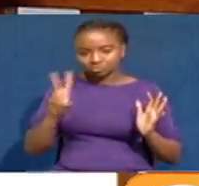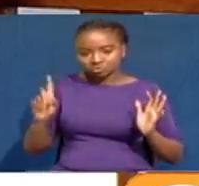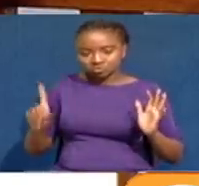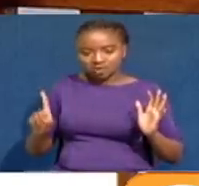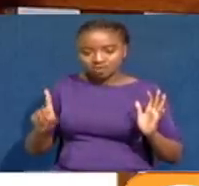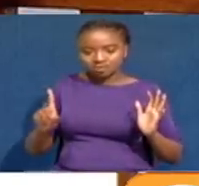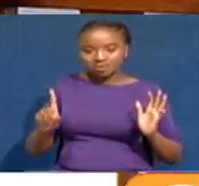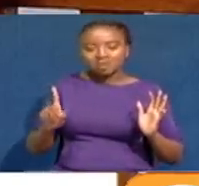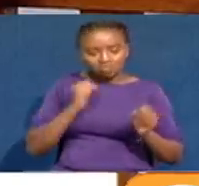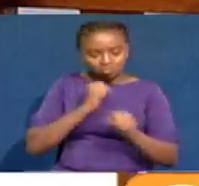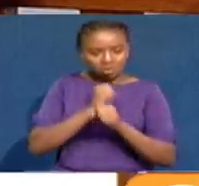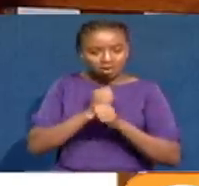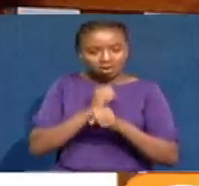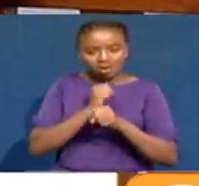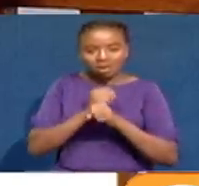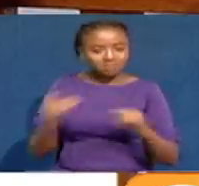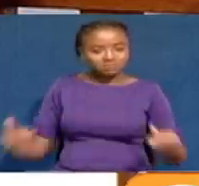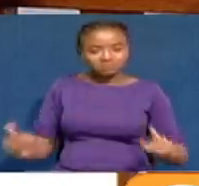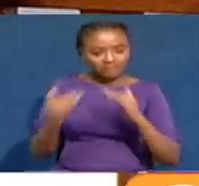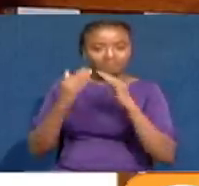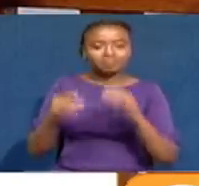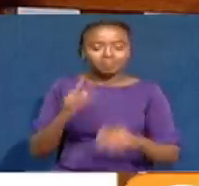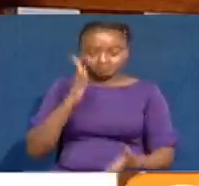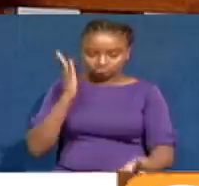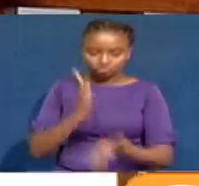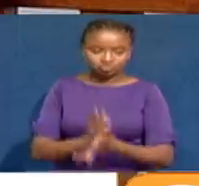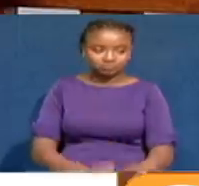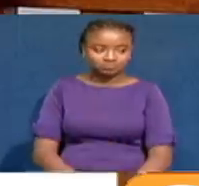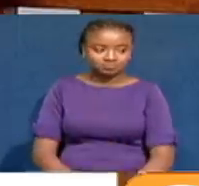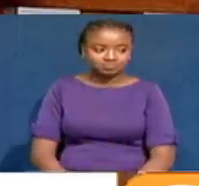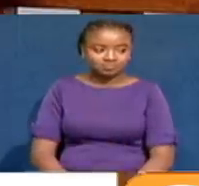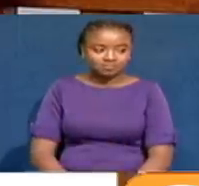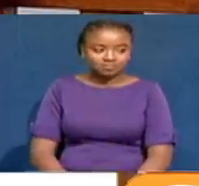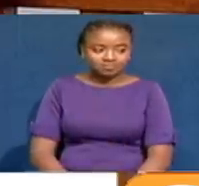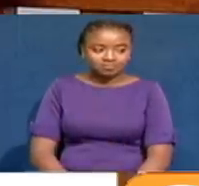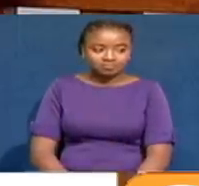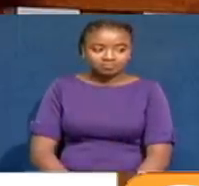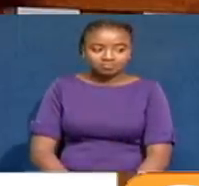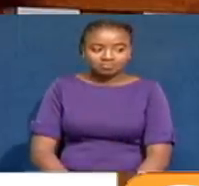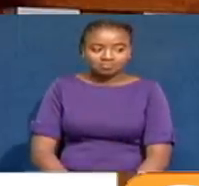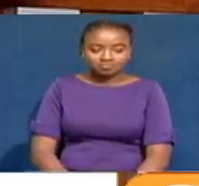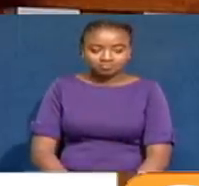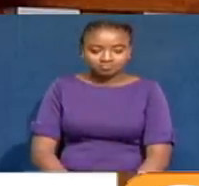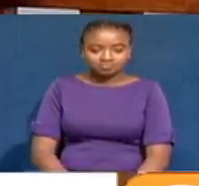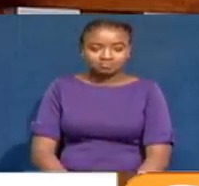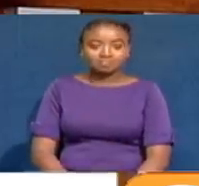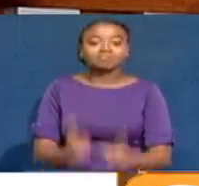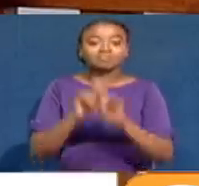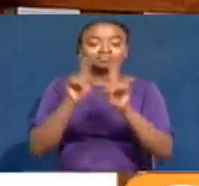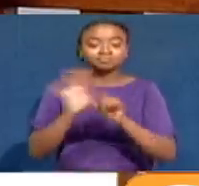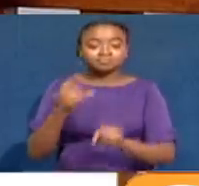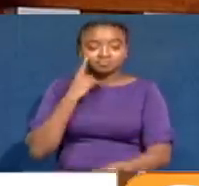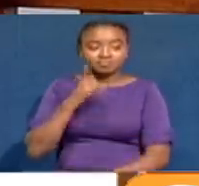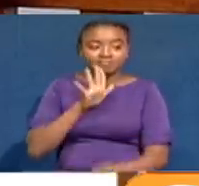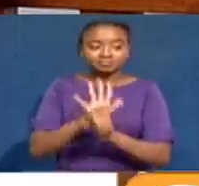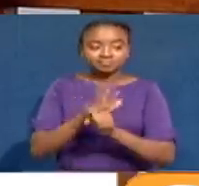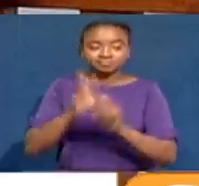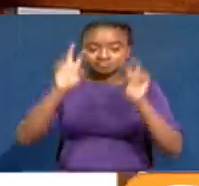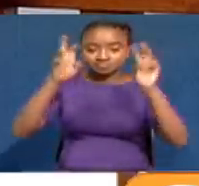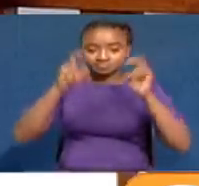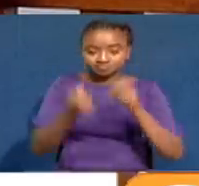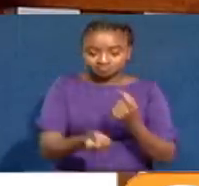future. You will find that the issues that are being raised, you